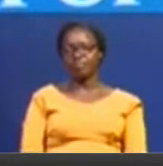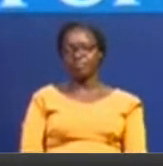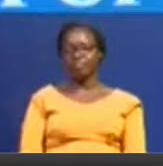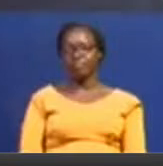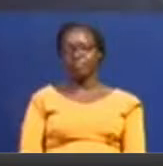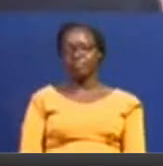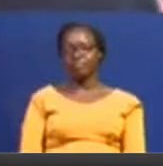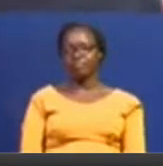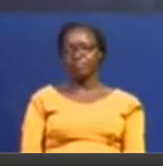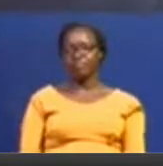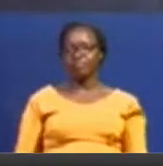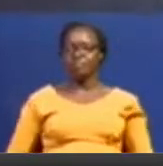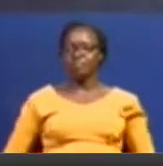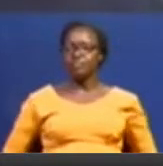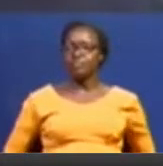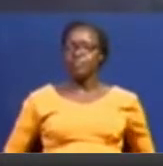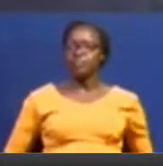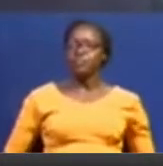Now,